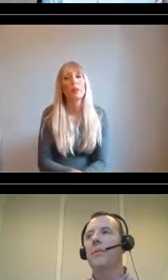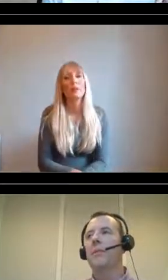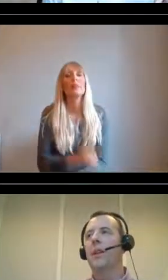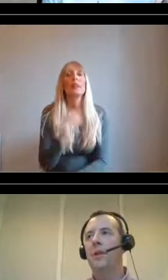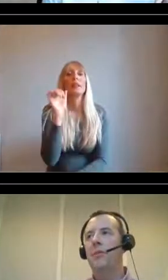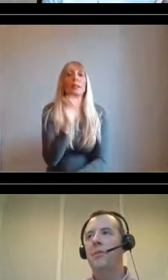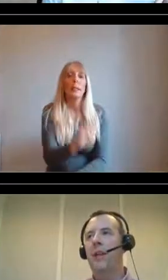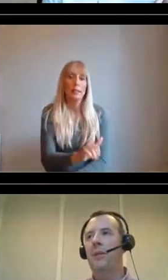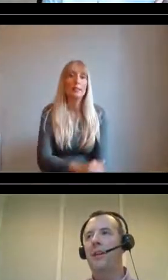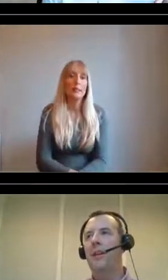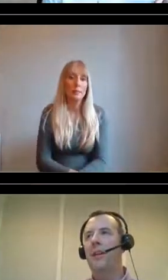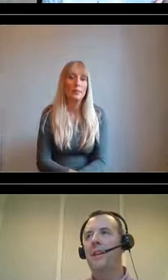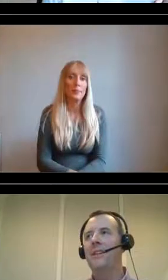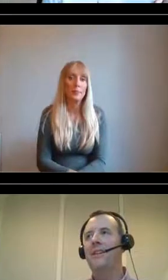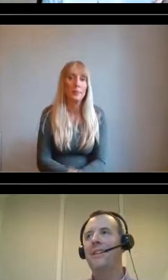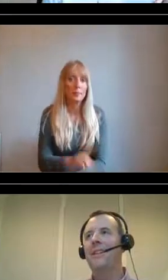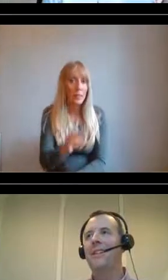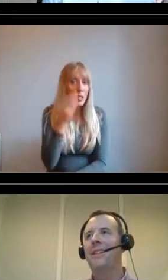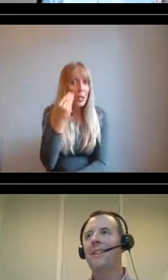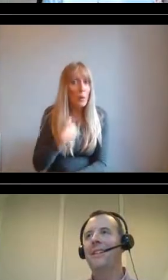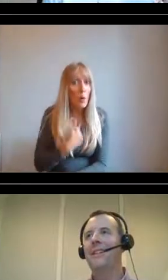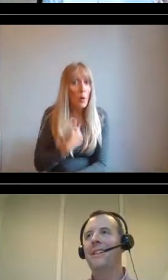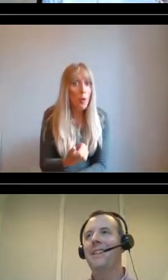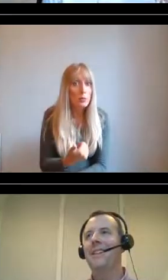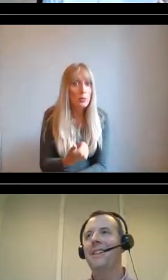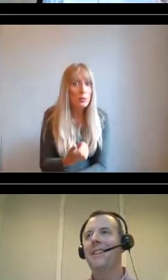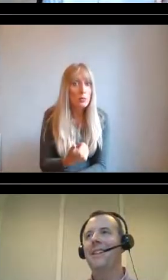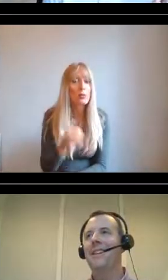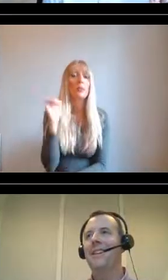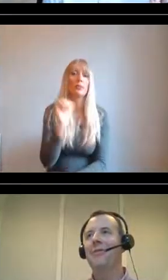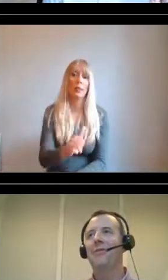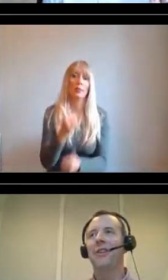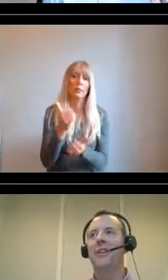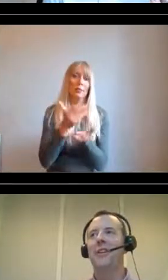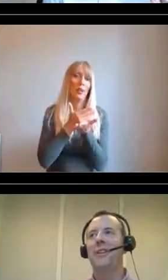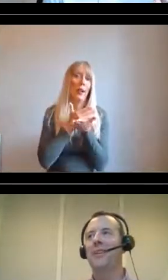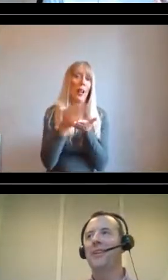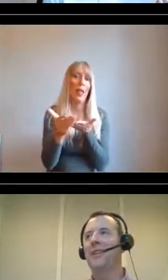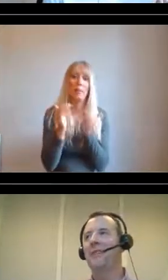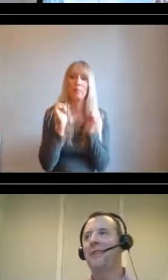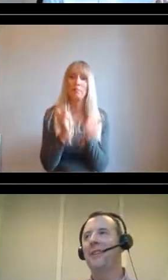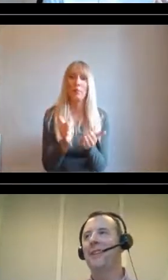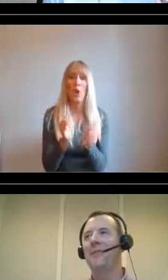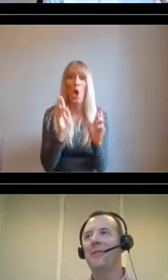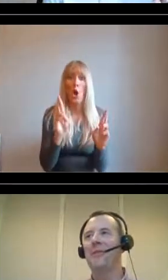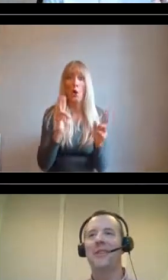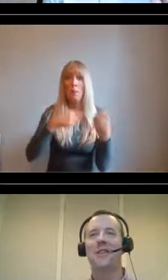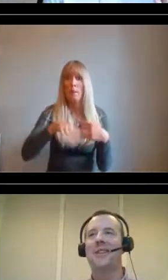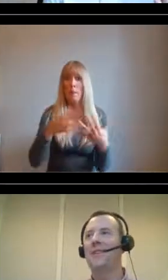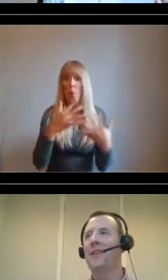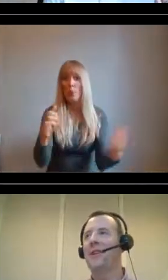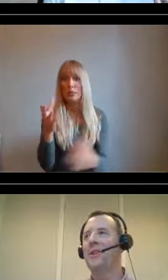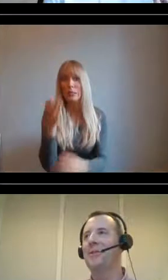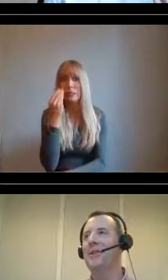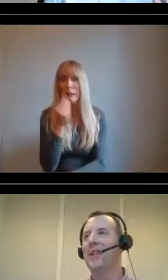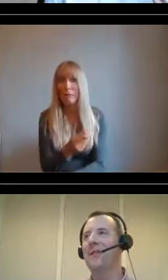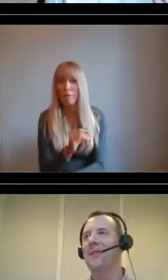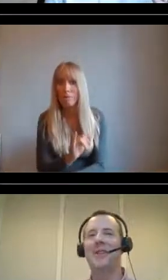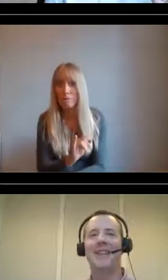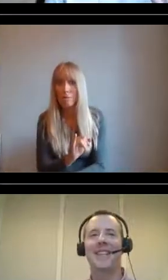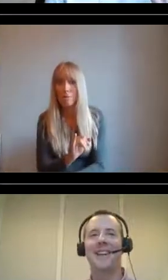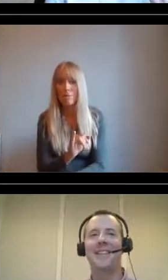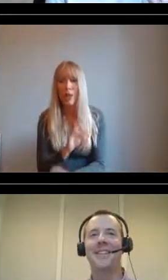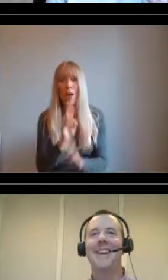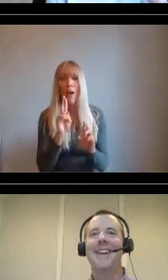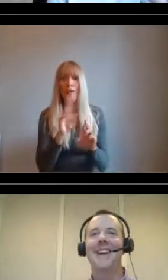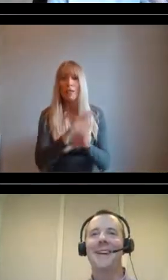Yes. Can you hear me okay? Absolutely. Yeah, I can. Fine. I hope Good. I'm obviously not afflicted with the same